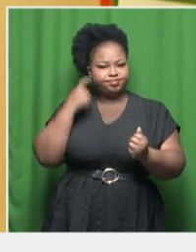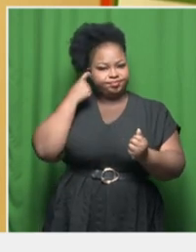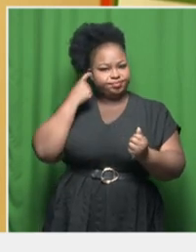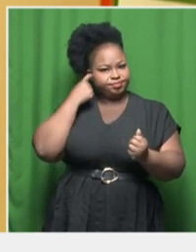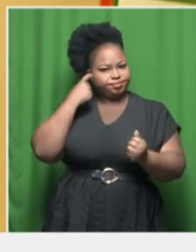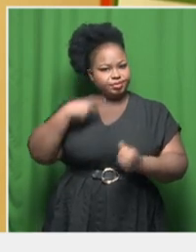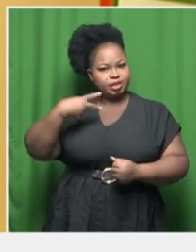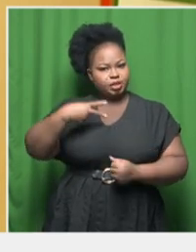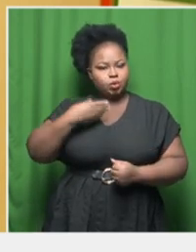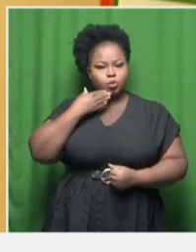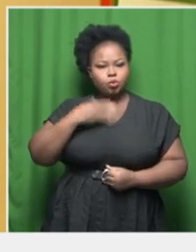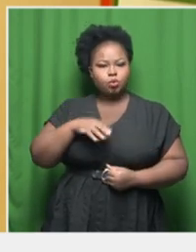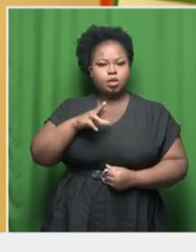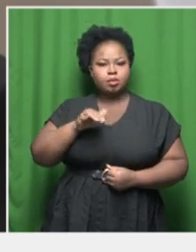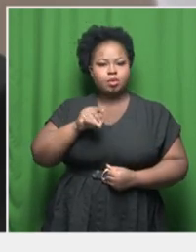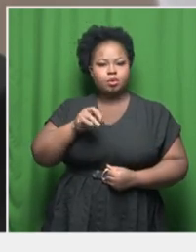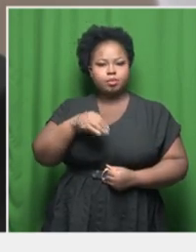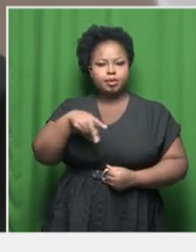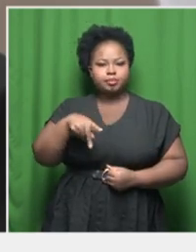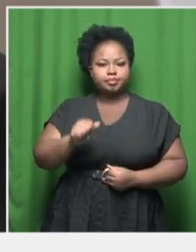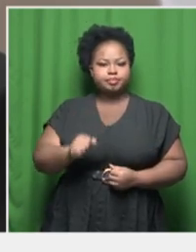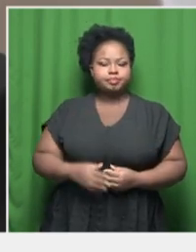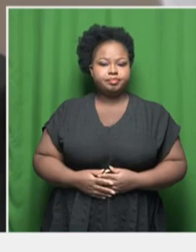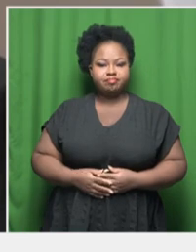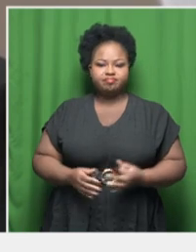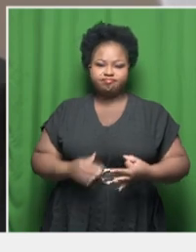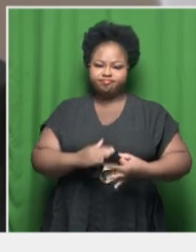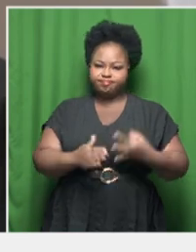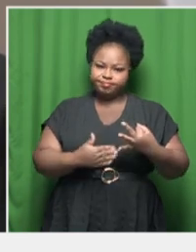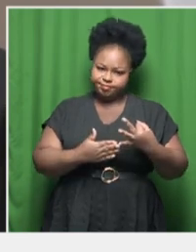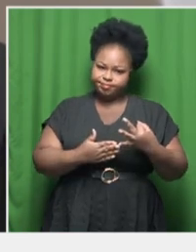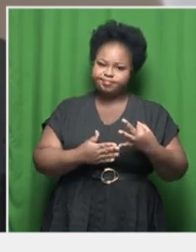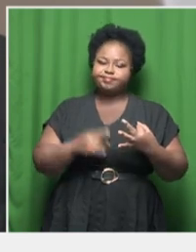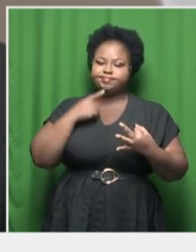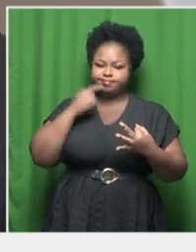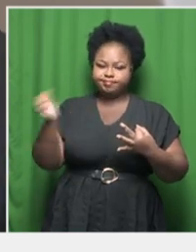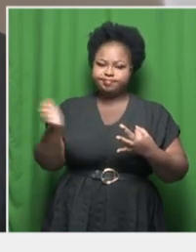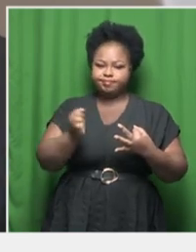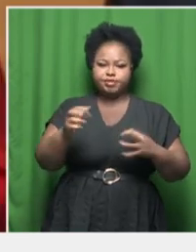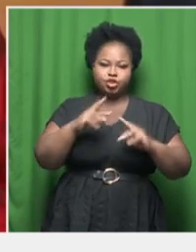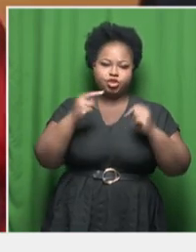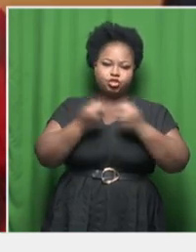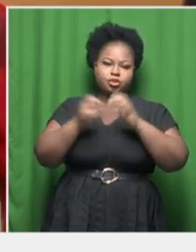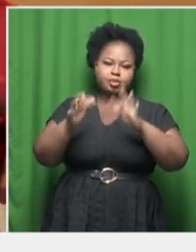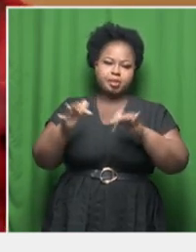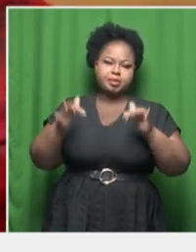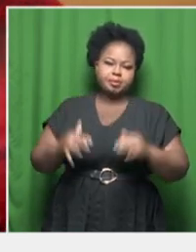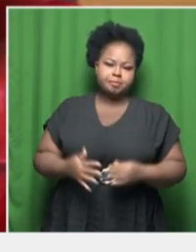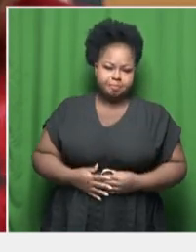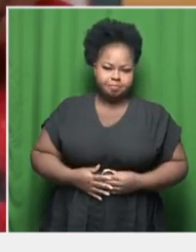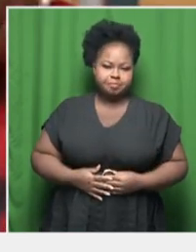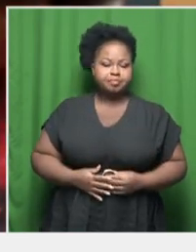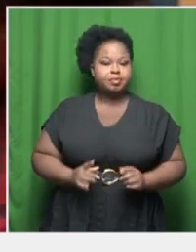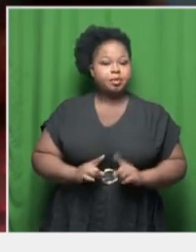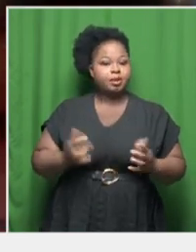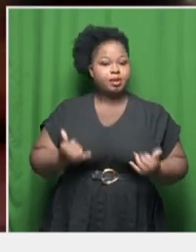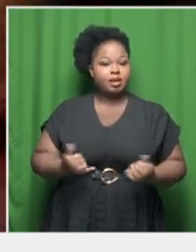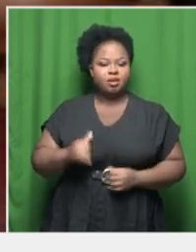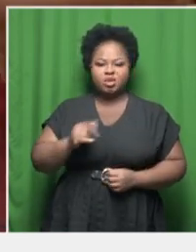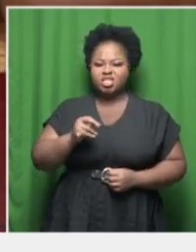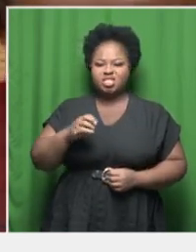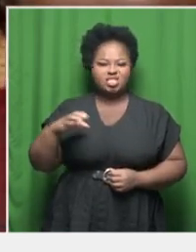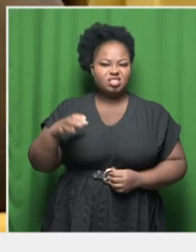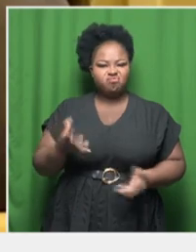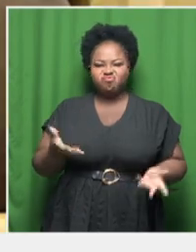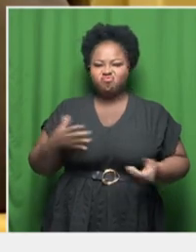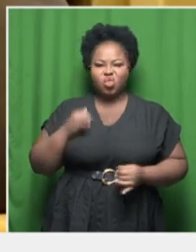General Marupini Ramakgopa. The trio are also tipped to be appointed in cabinet. Meanwhile, the ANC is unfazed